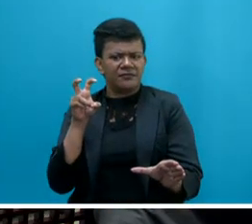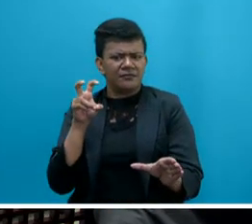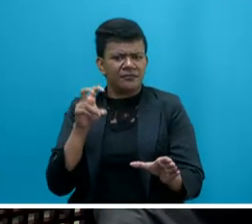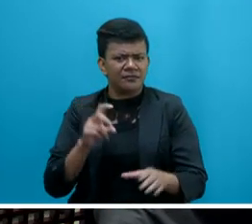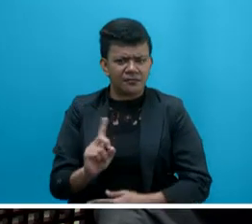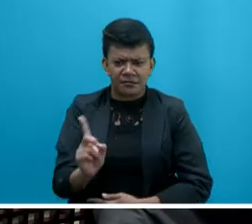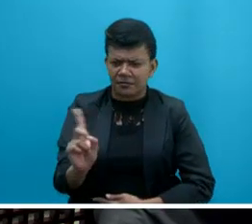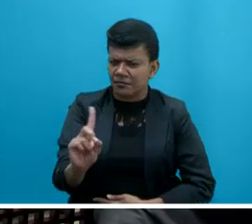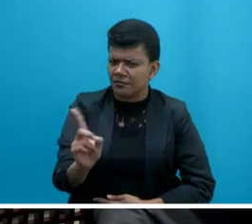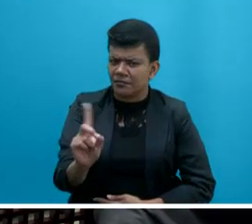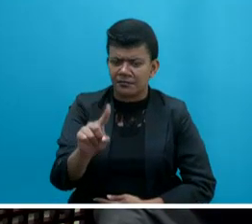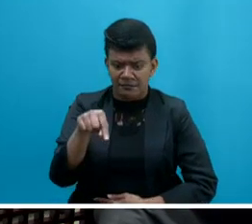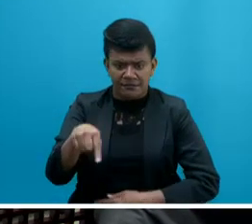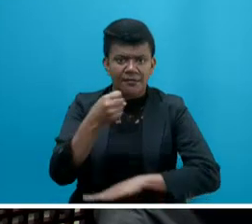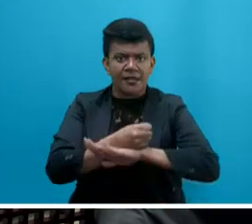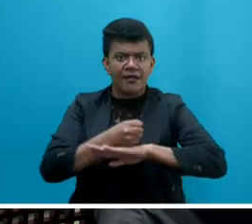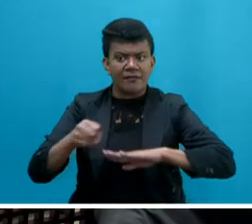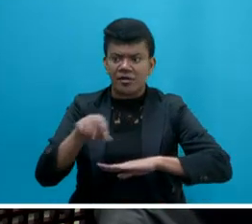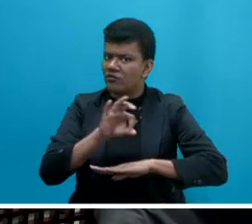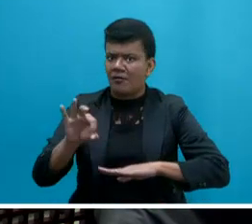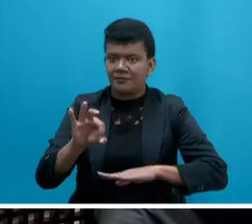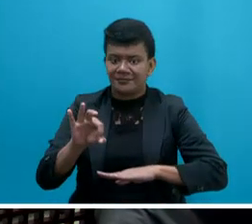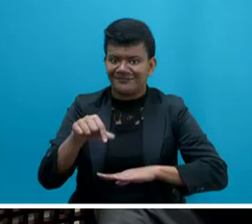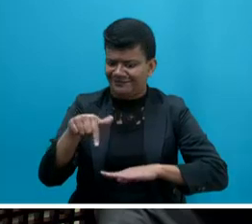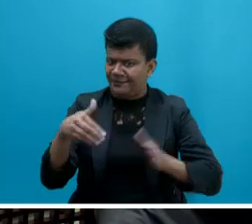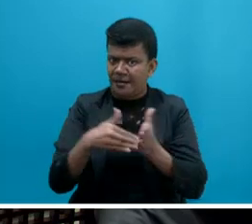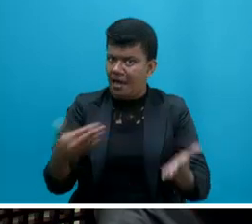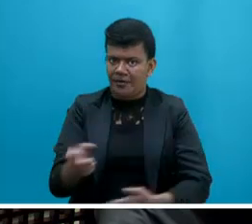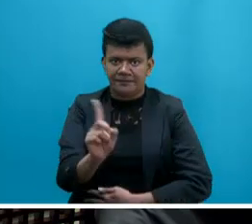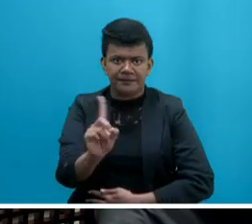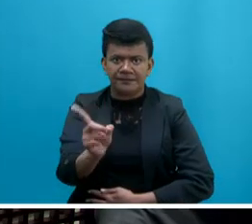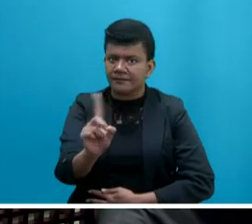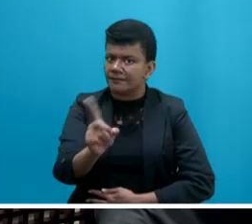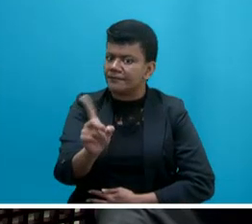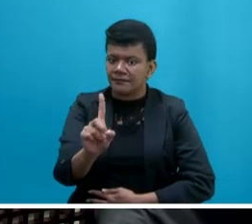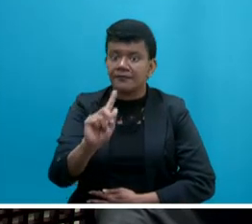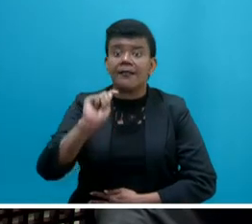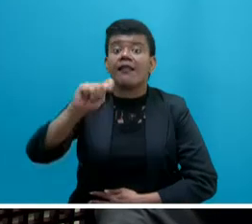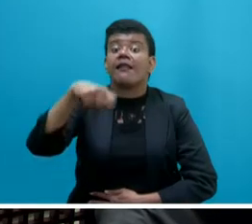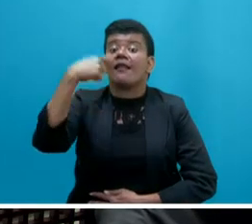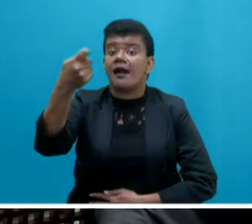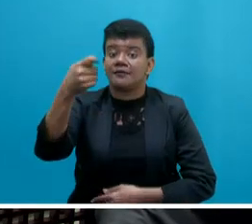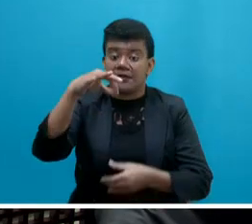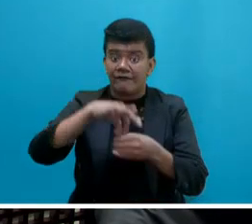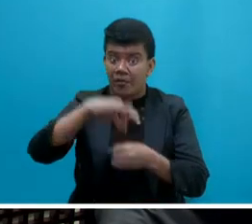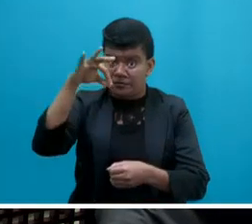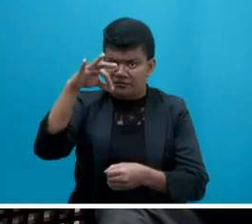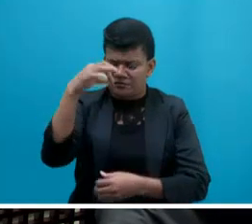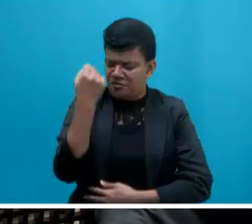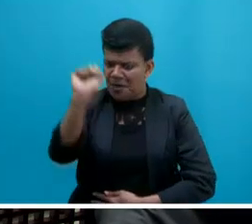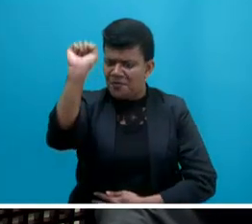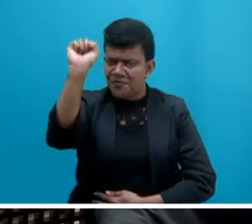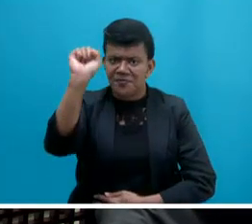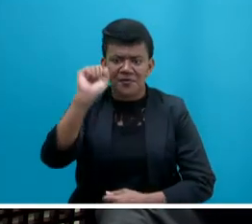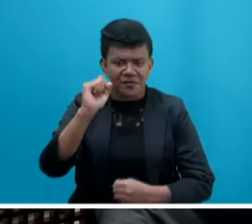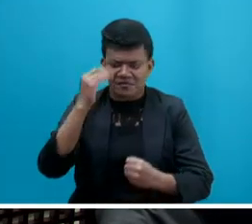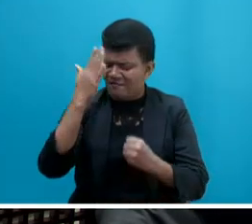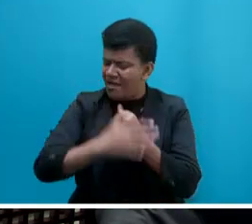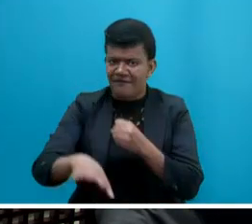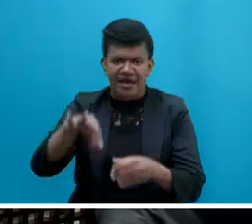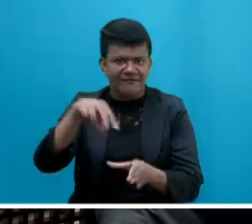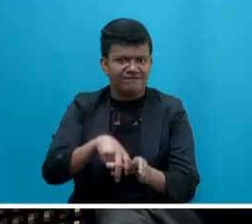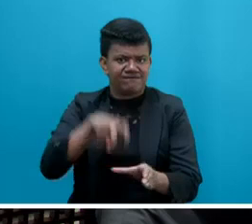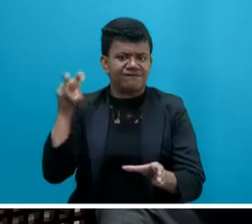Not now, and not even in the next election, when we will prove ourselves again to